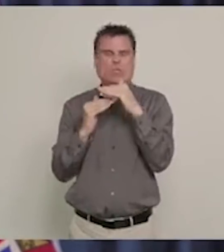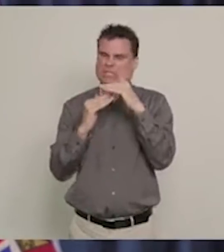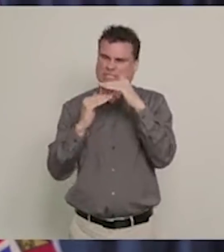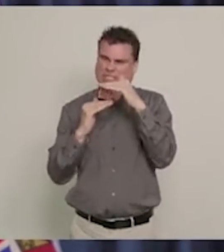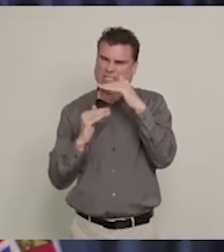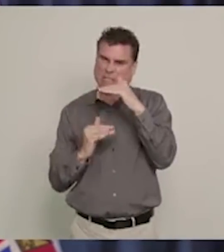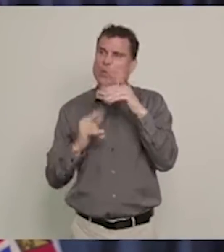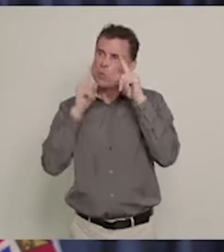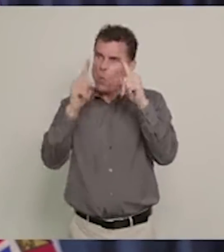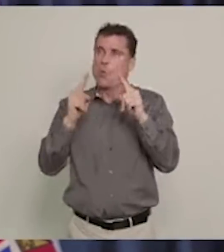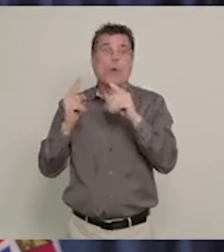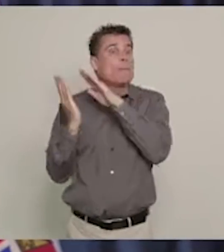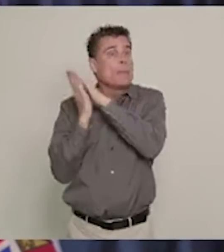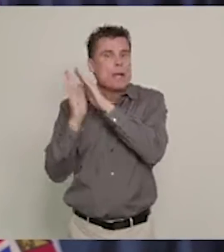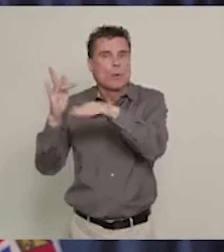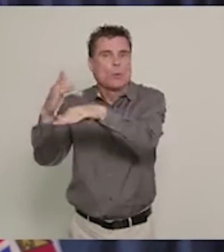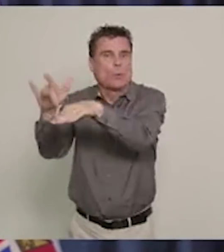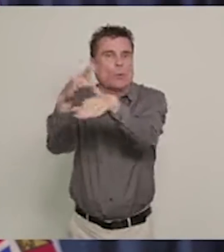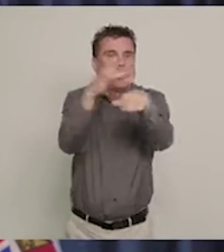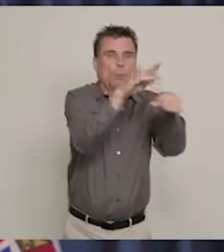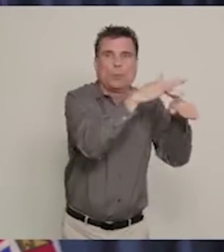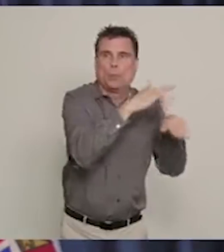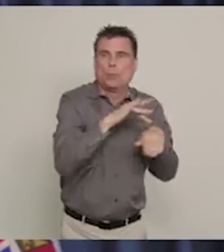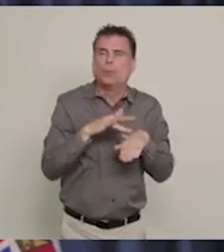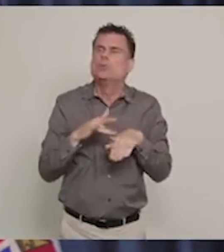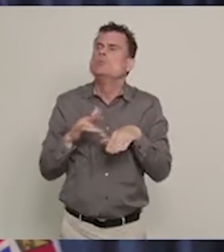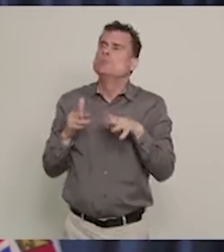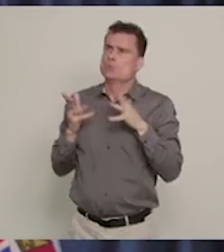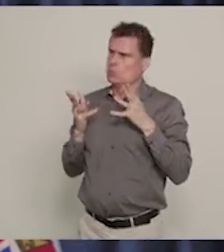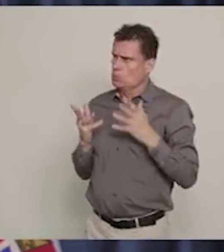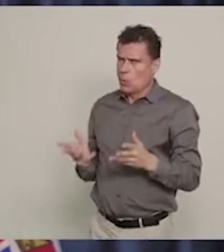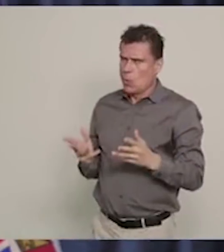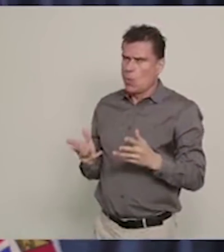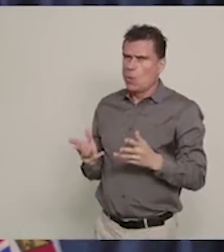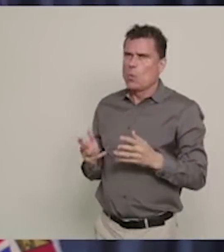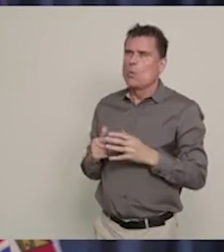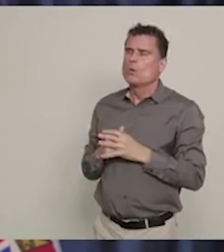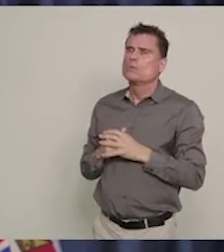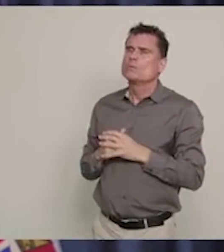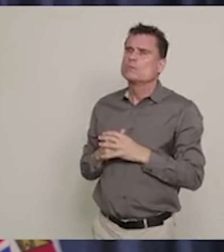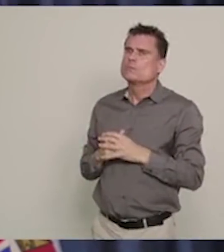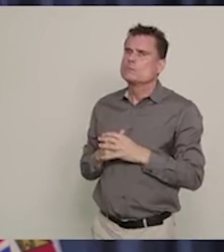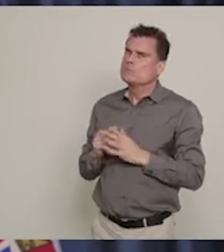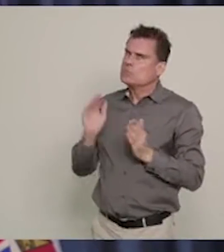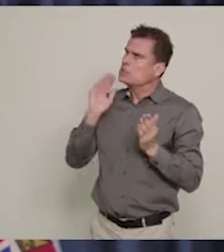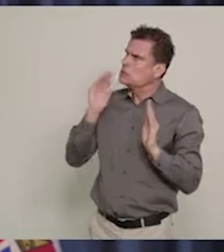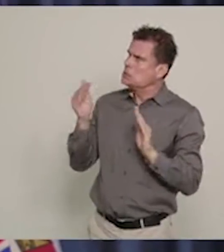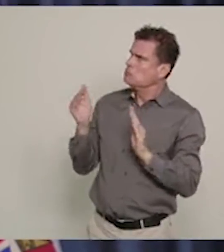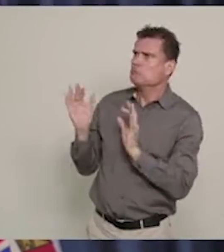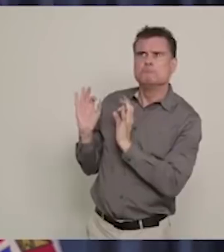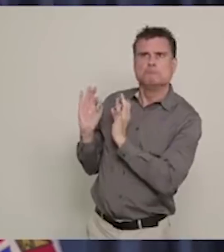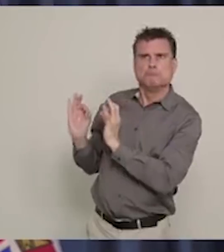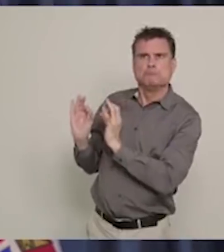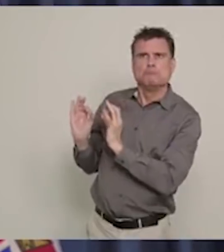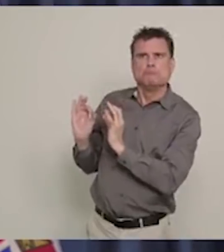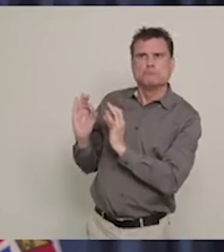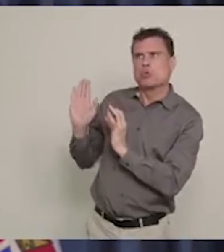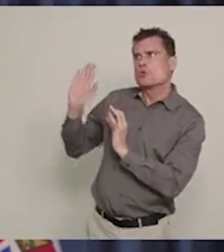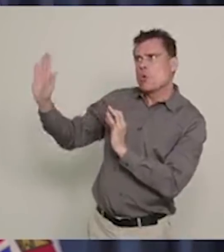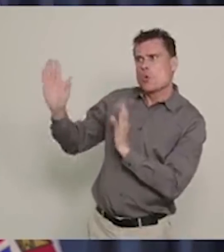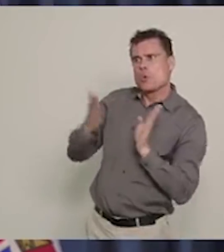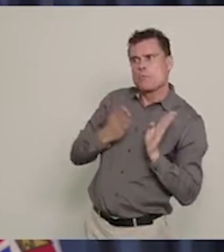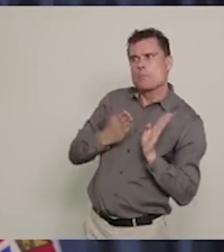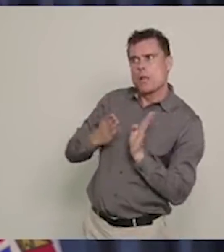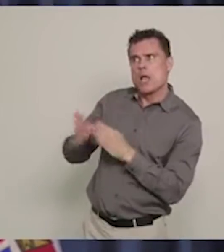get the care that they need that may not be acute care is an appropriate part of the plan. And Dr. Henry and her team have been working on this for some time,